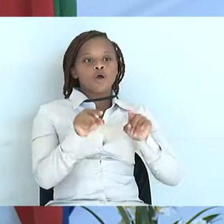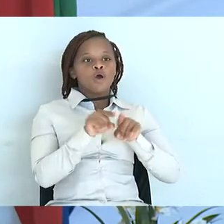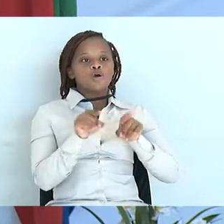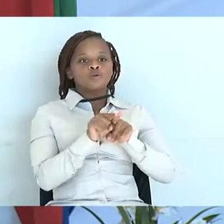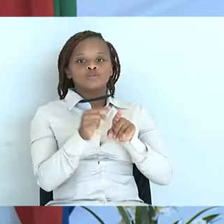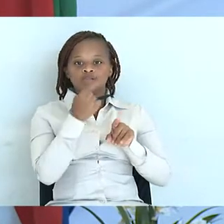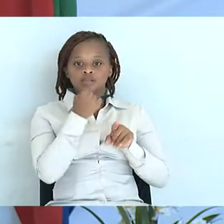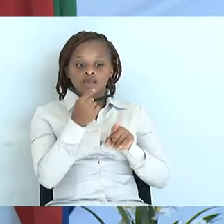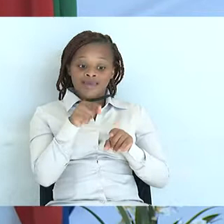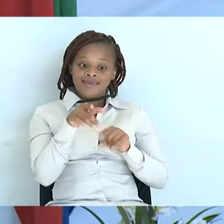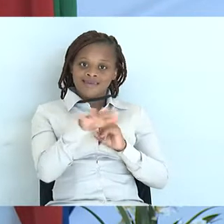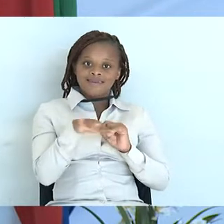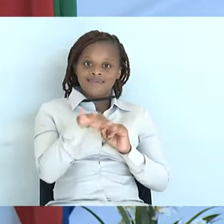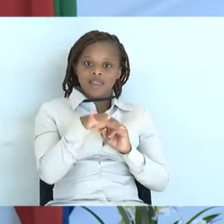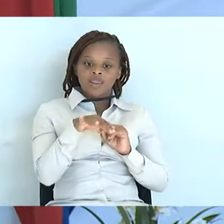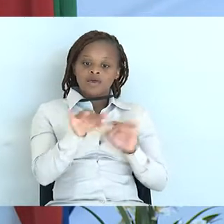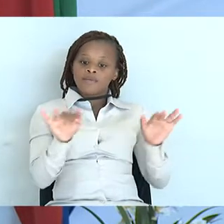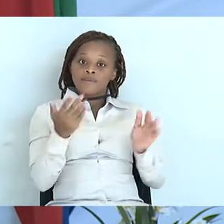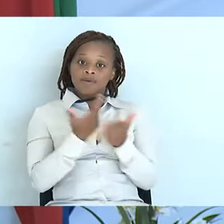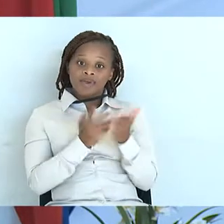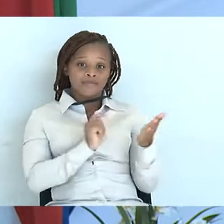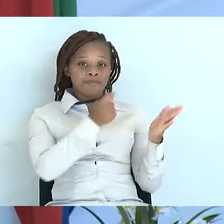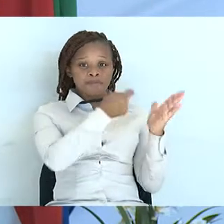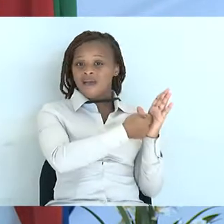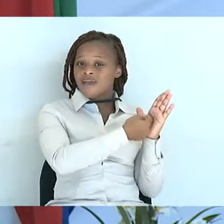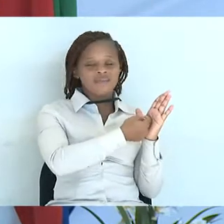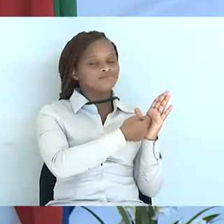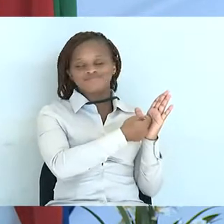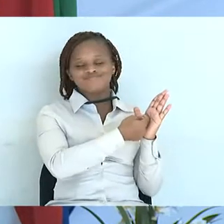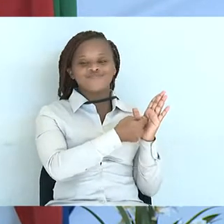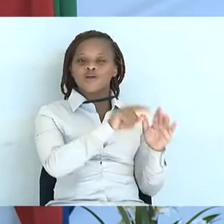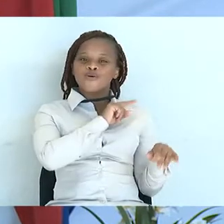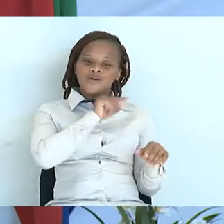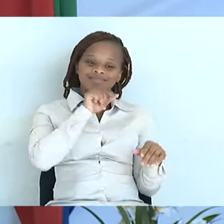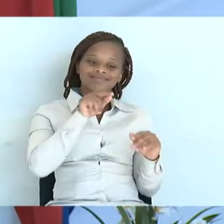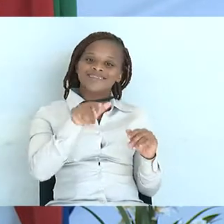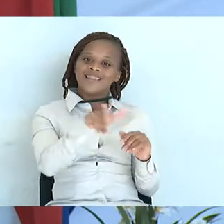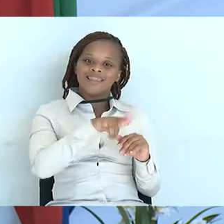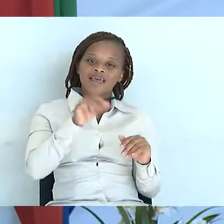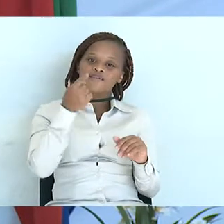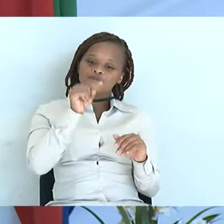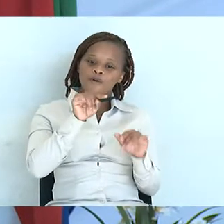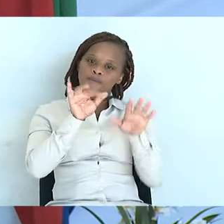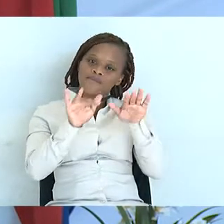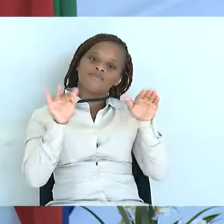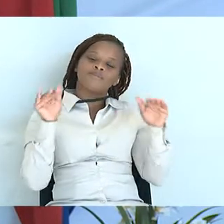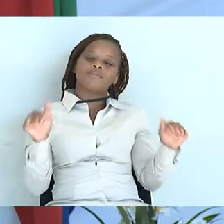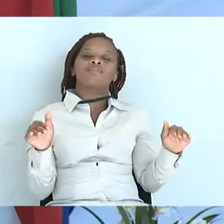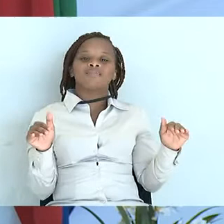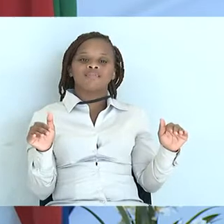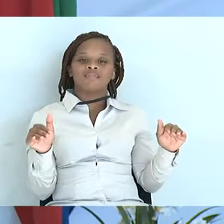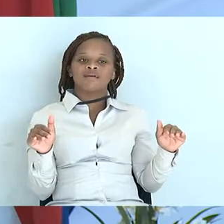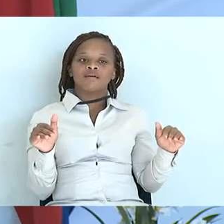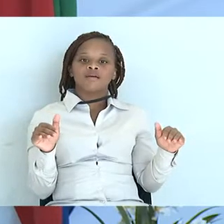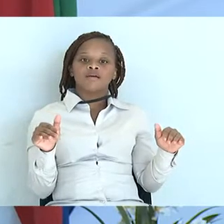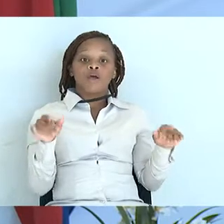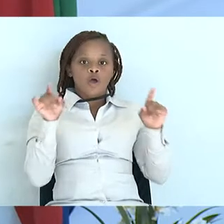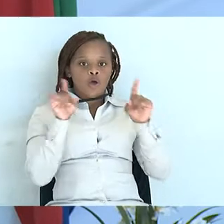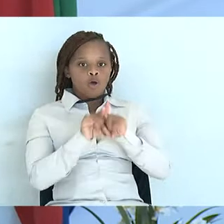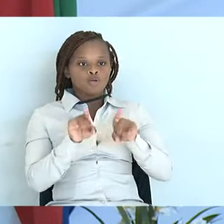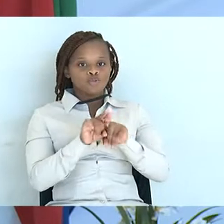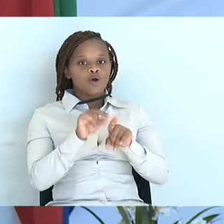hands of the people. But it's a very difficult one to navigate in ensuring that at the end, that land is released